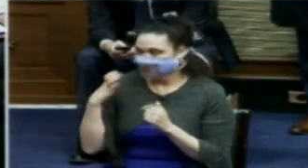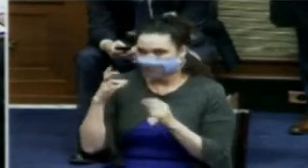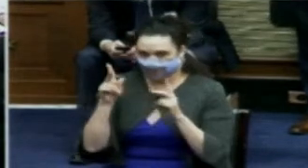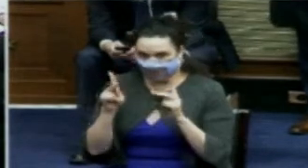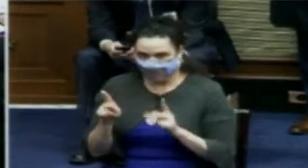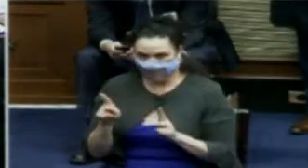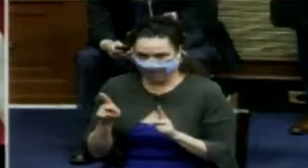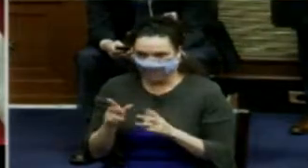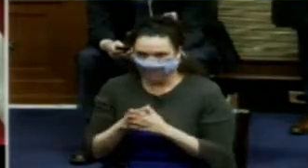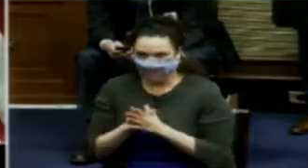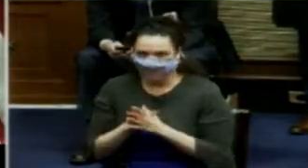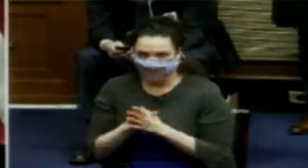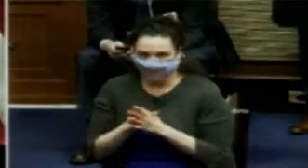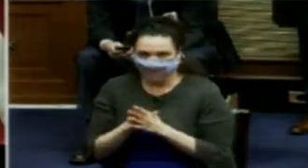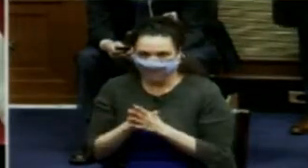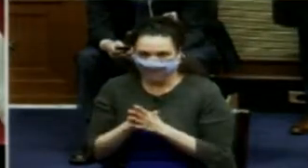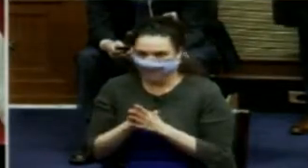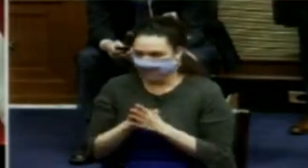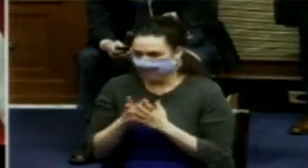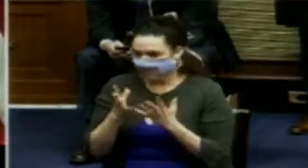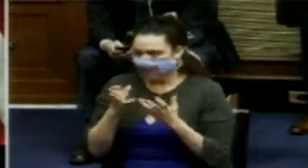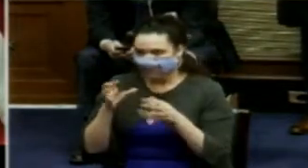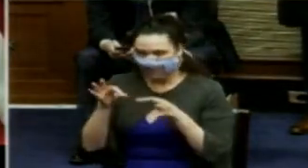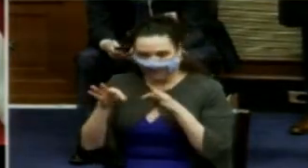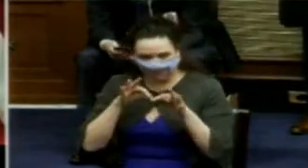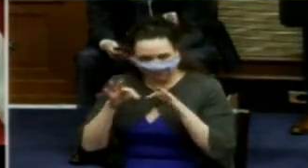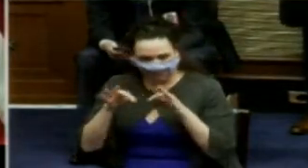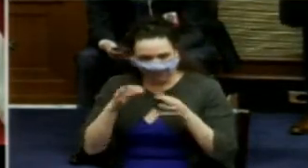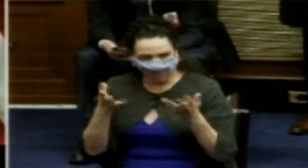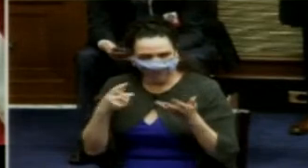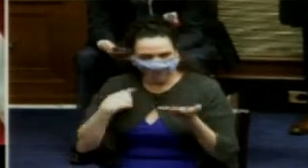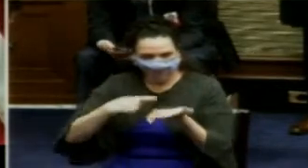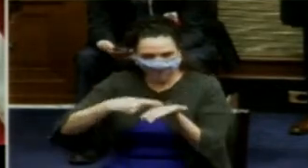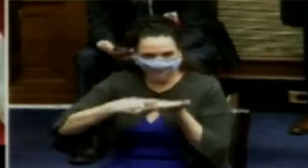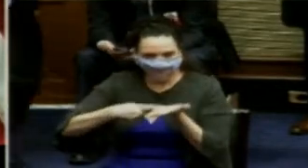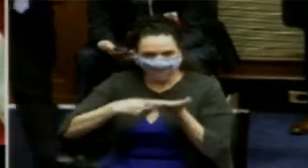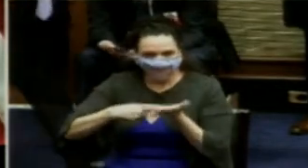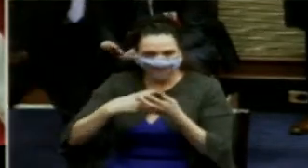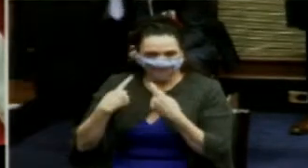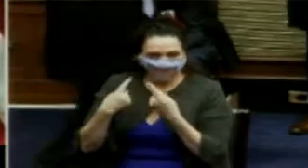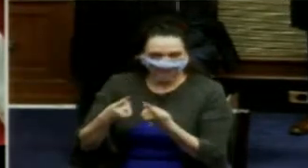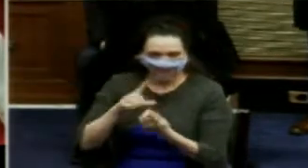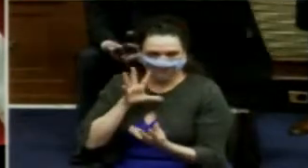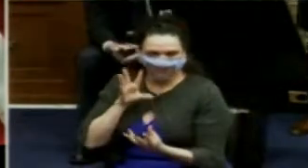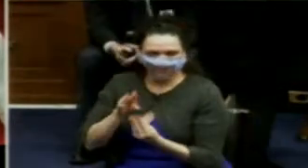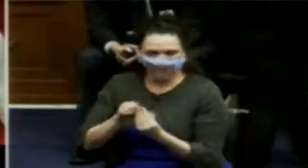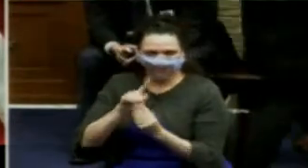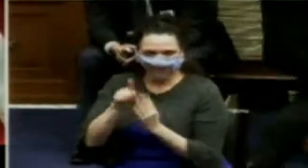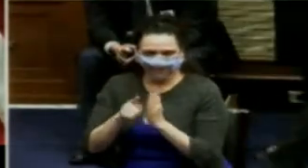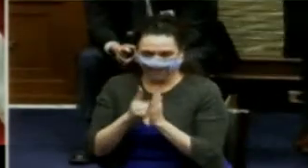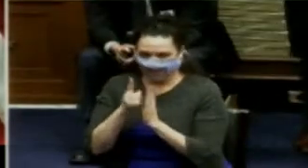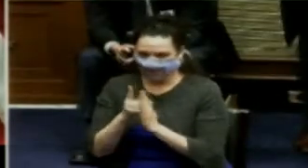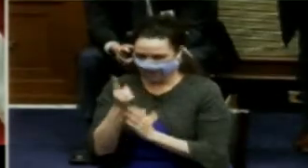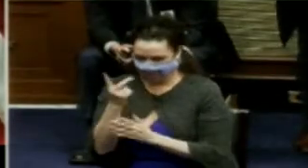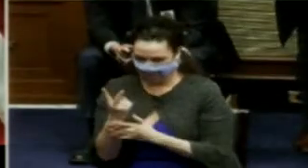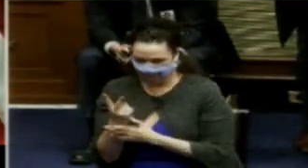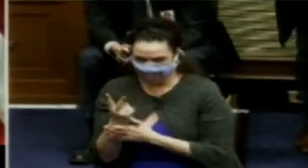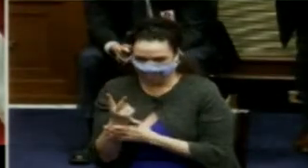me just bring up some things that we've been discussing here for the last, I guess, hour and a half. The fact